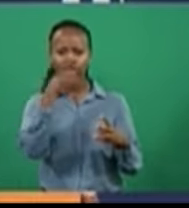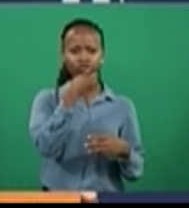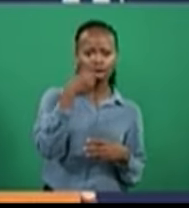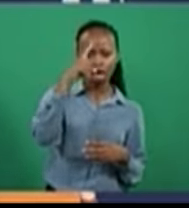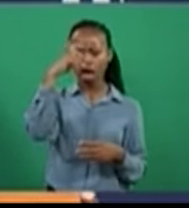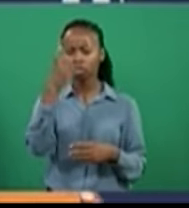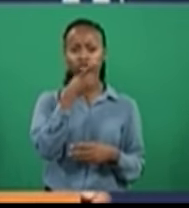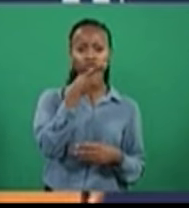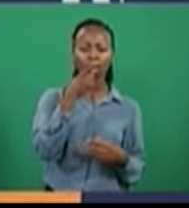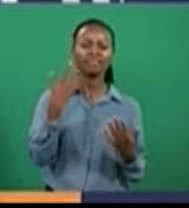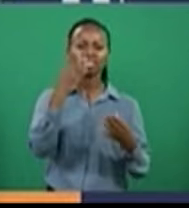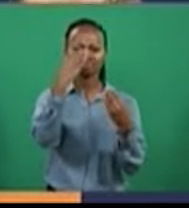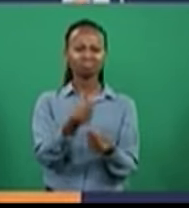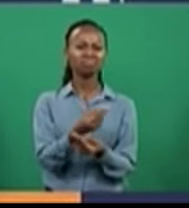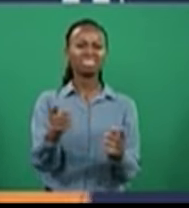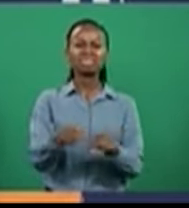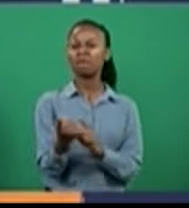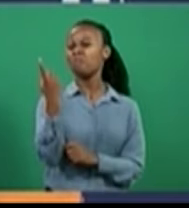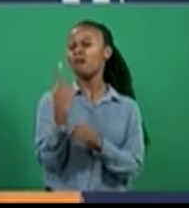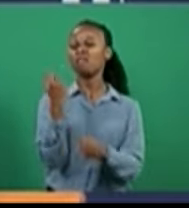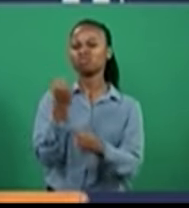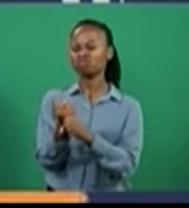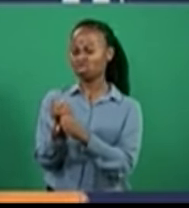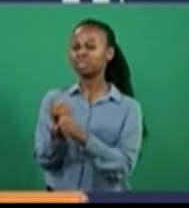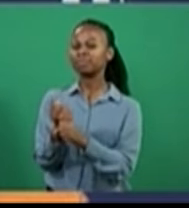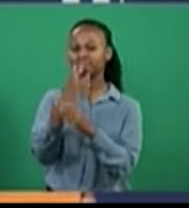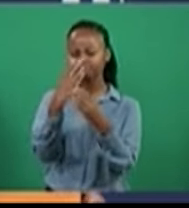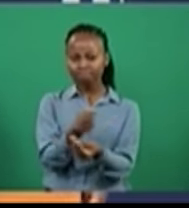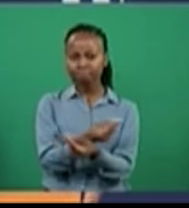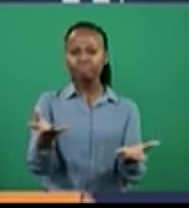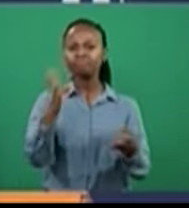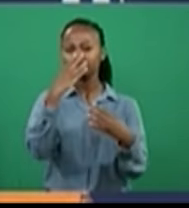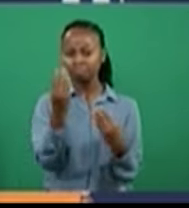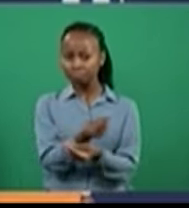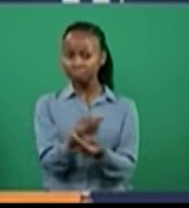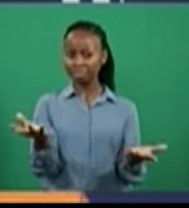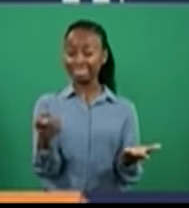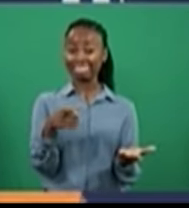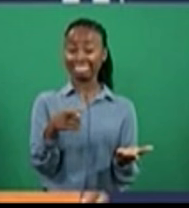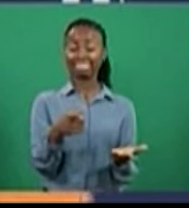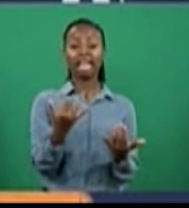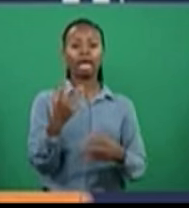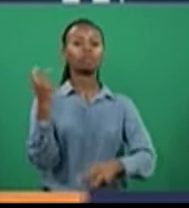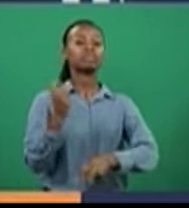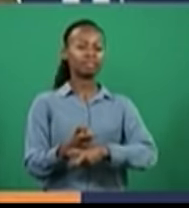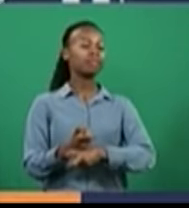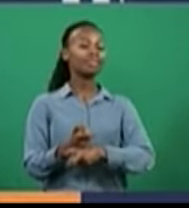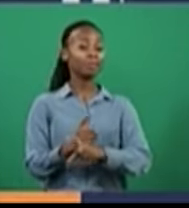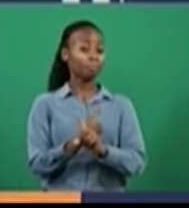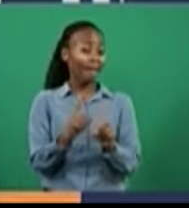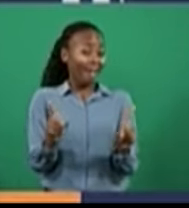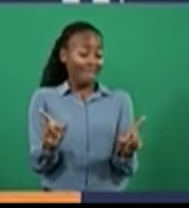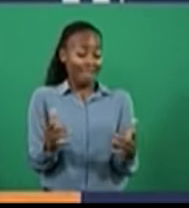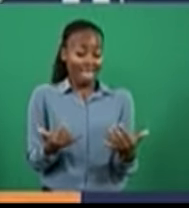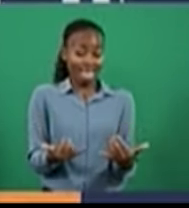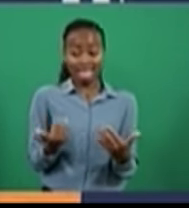throughout last year. And it is becoming trickier there is, but now